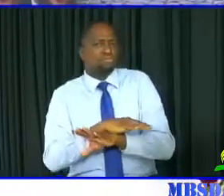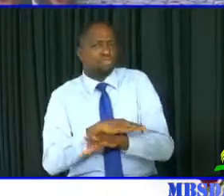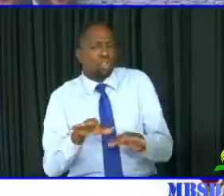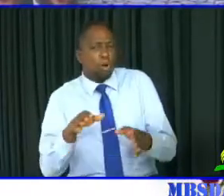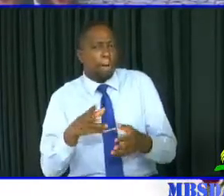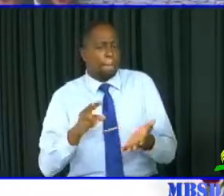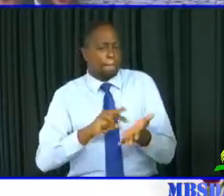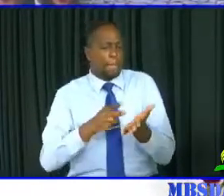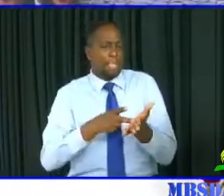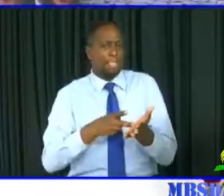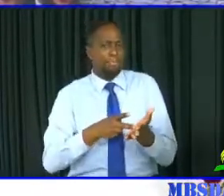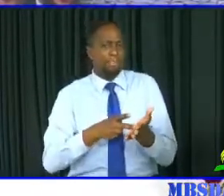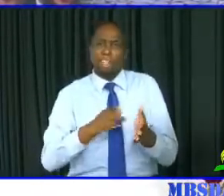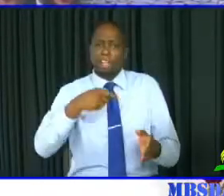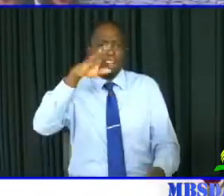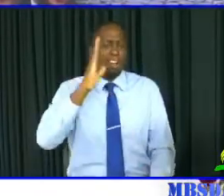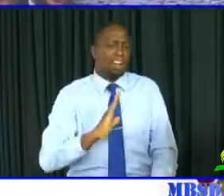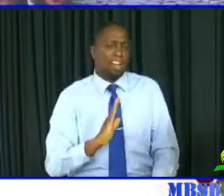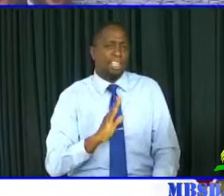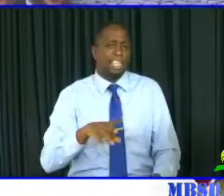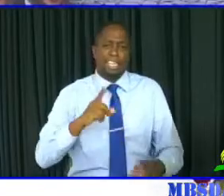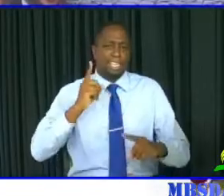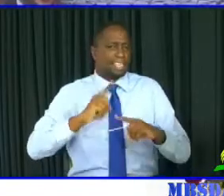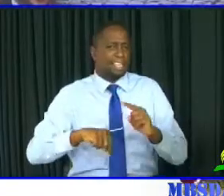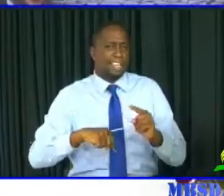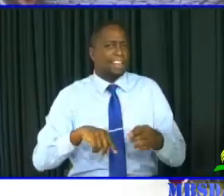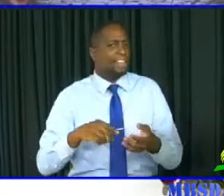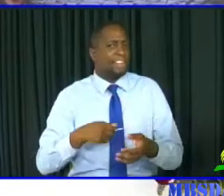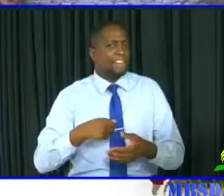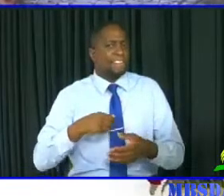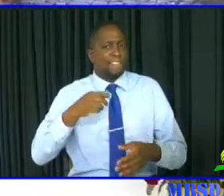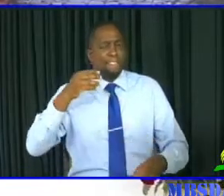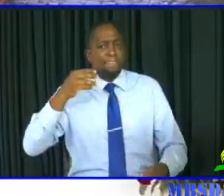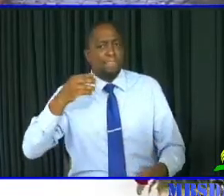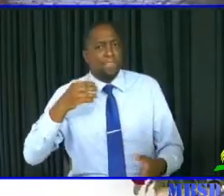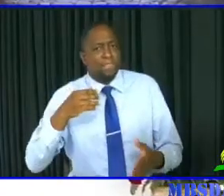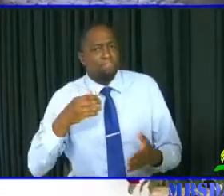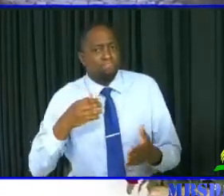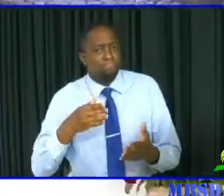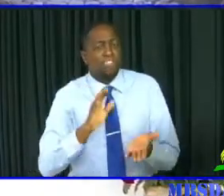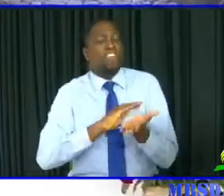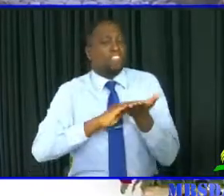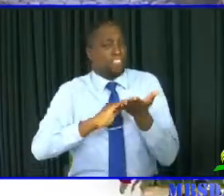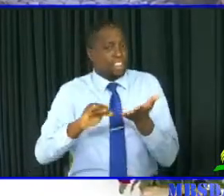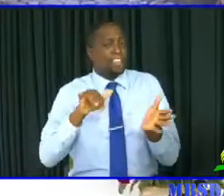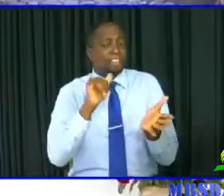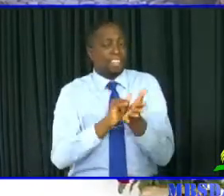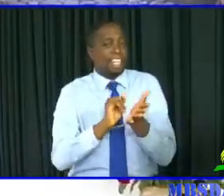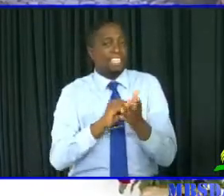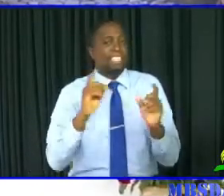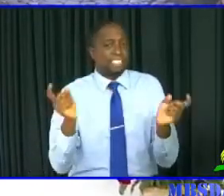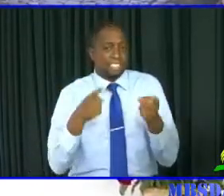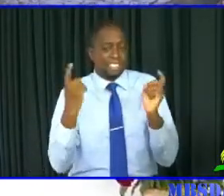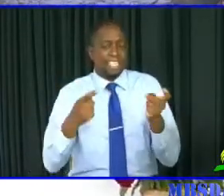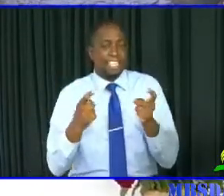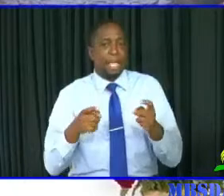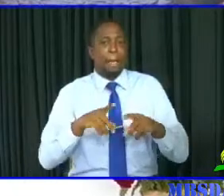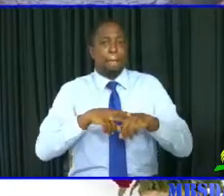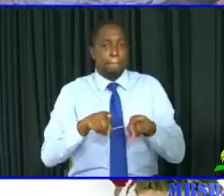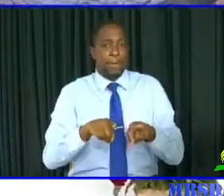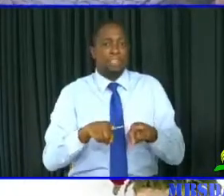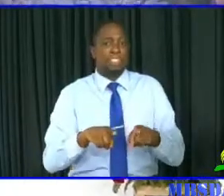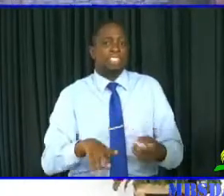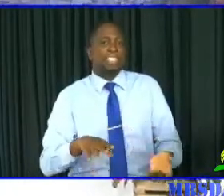which God can't forgive. I want you to know the unpardonable sin becomes unpardonable